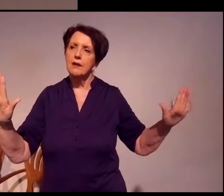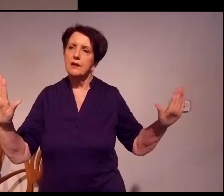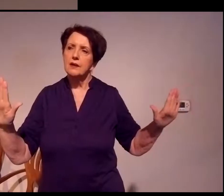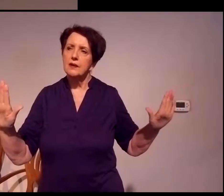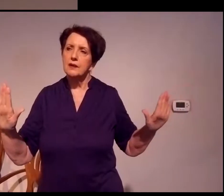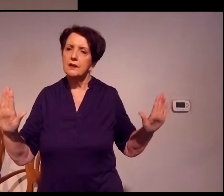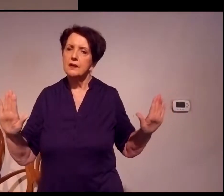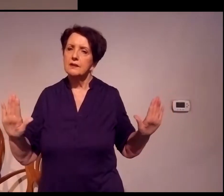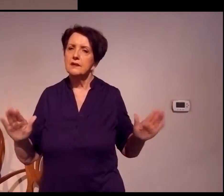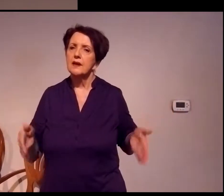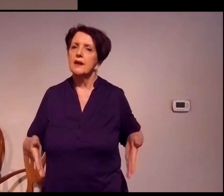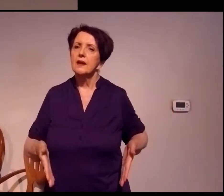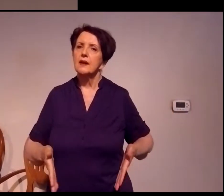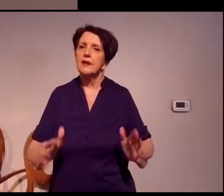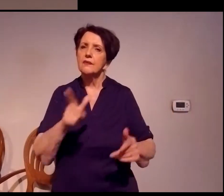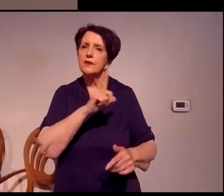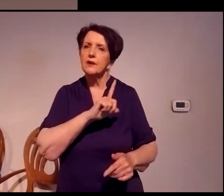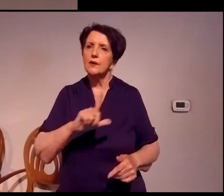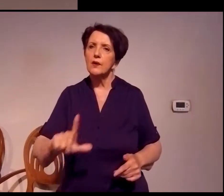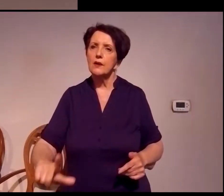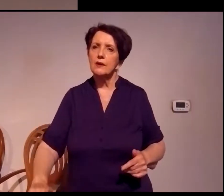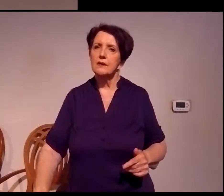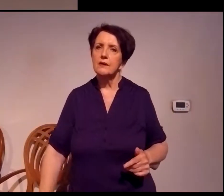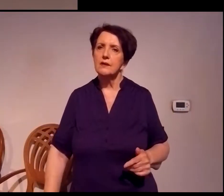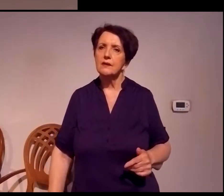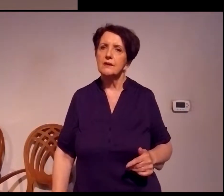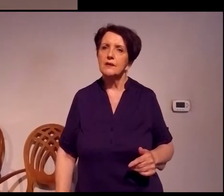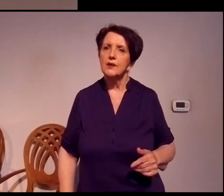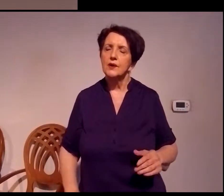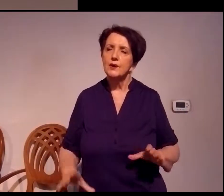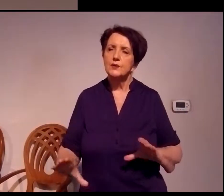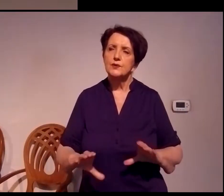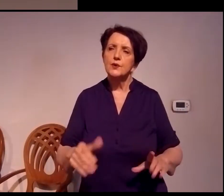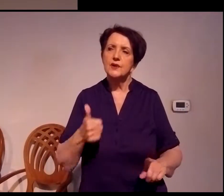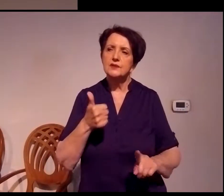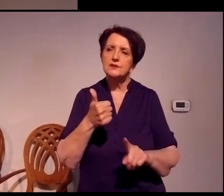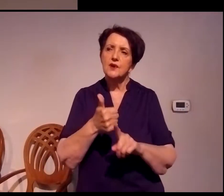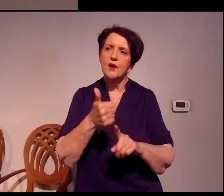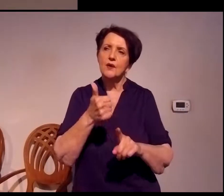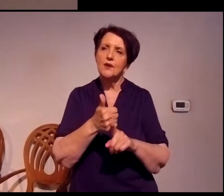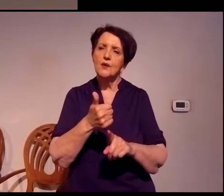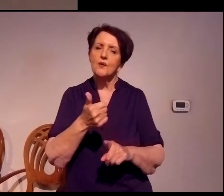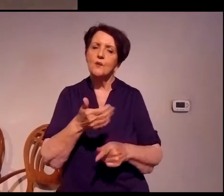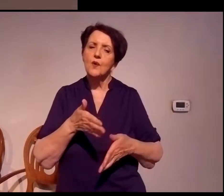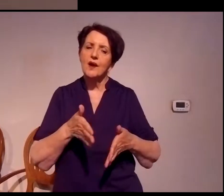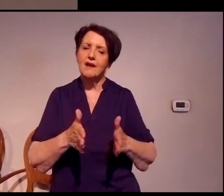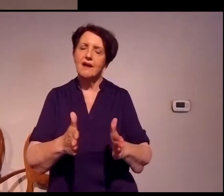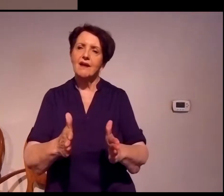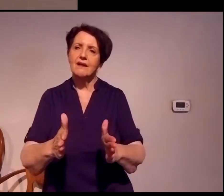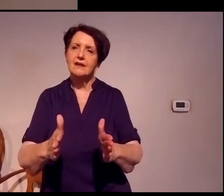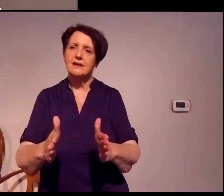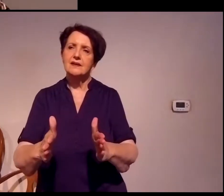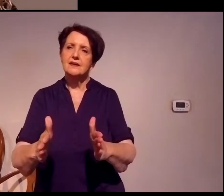heart, let the Lord have its own way.